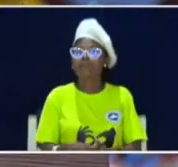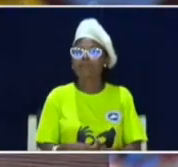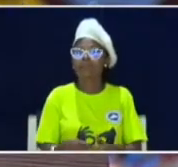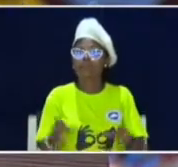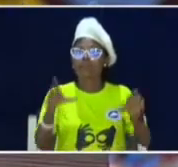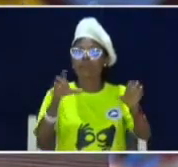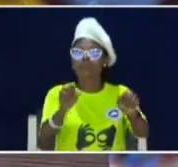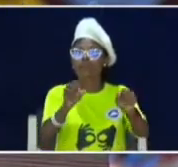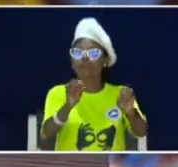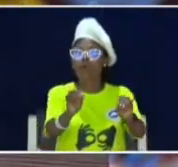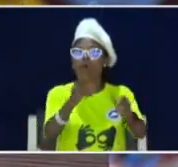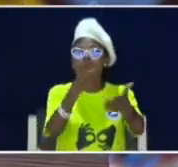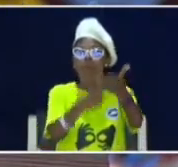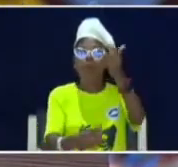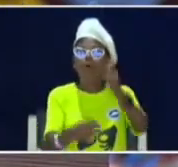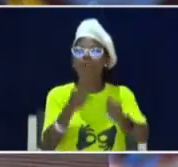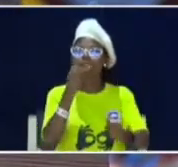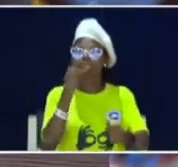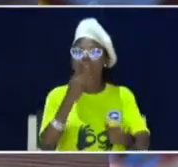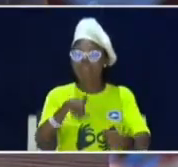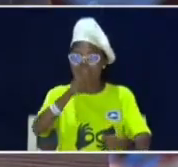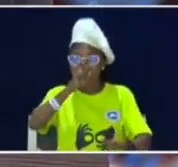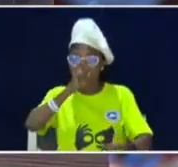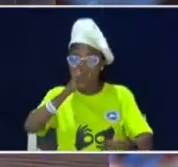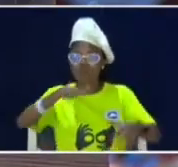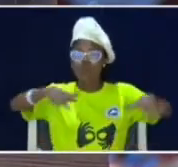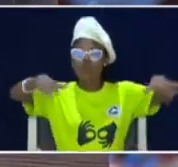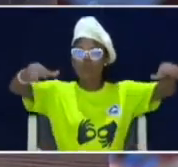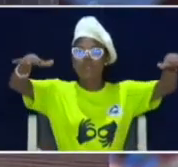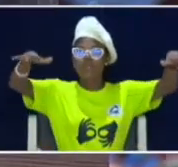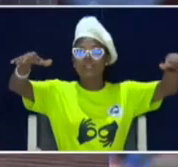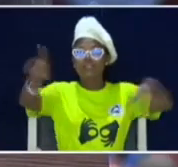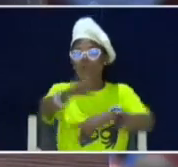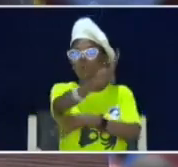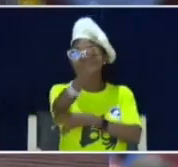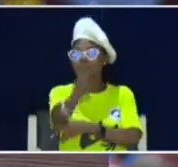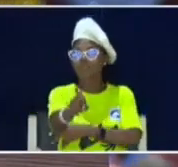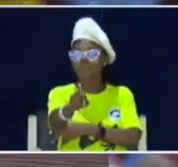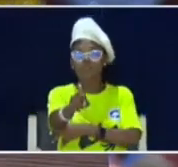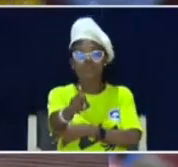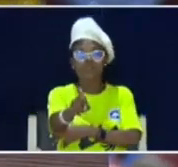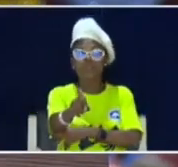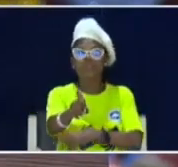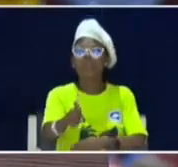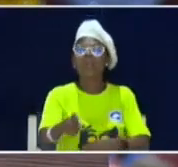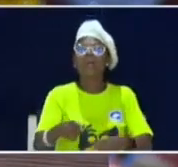So what is eagle's wing itself? What is eagle's wing?